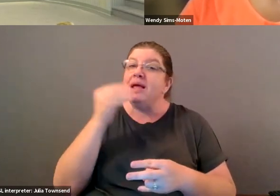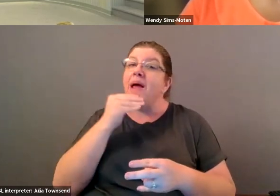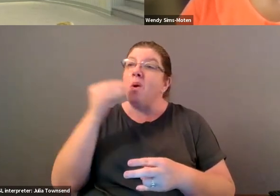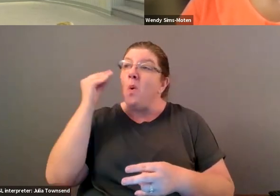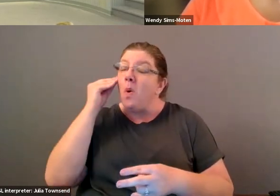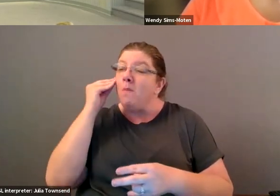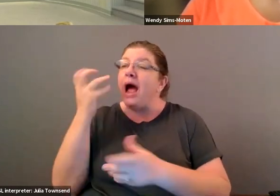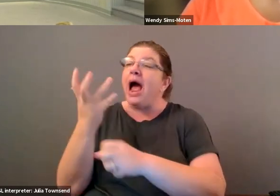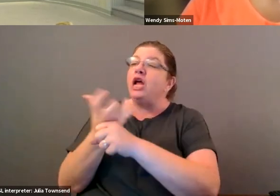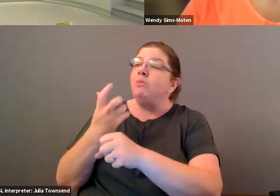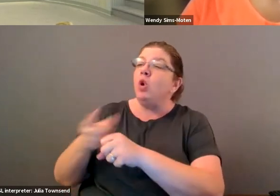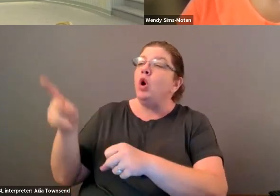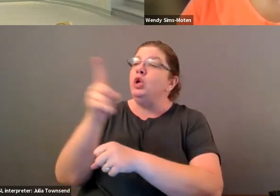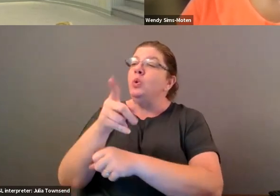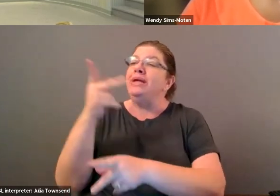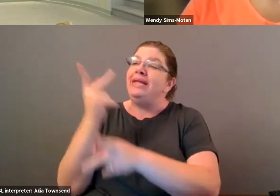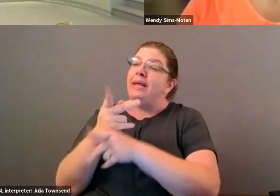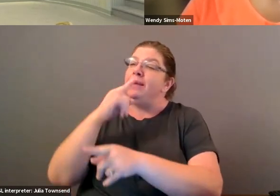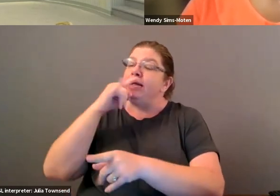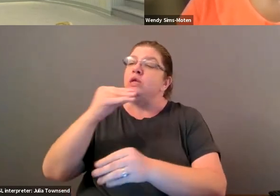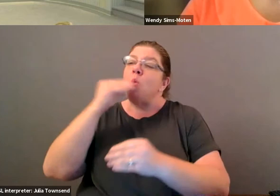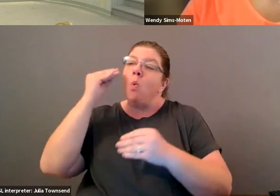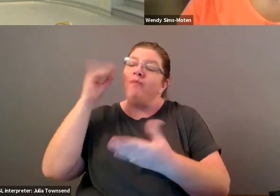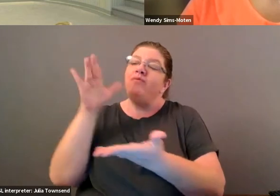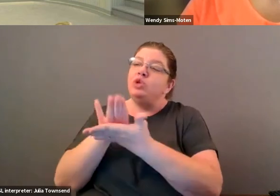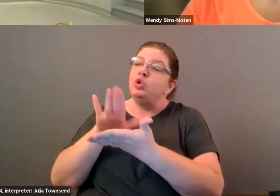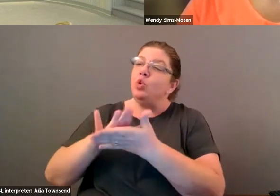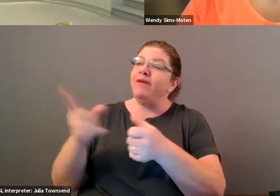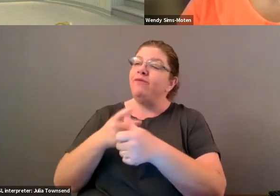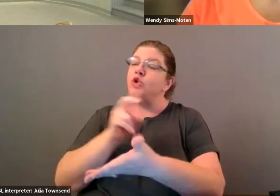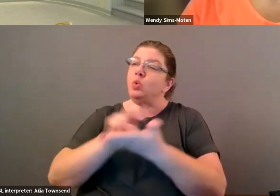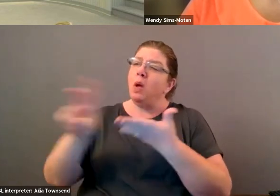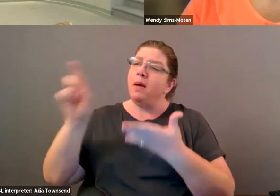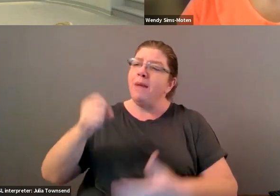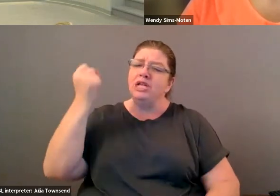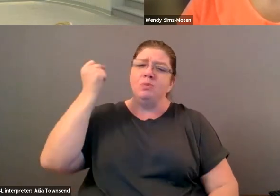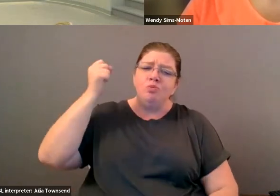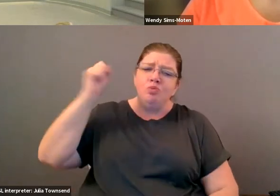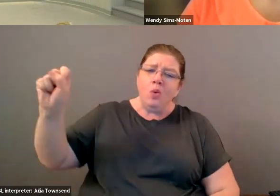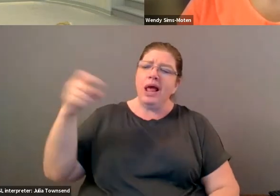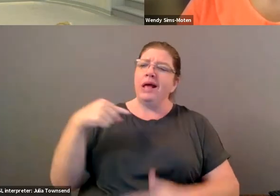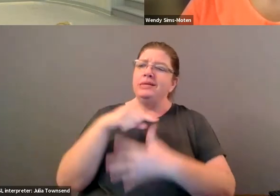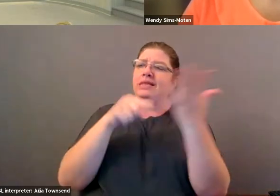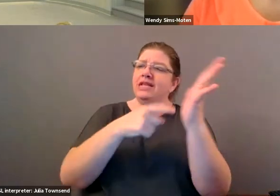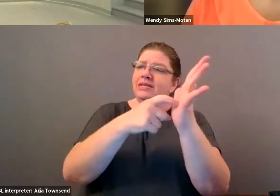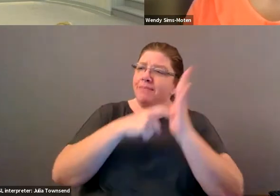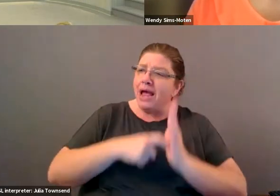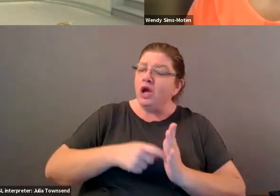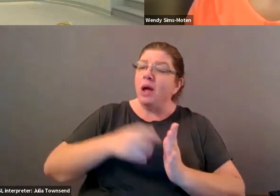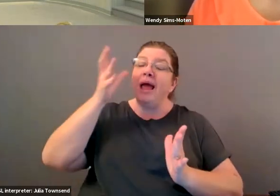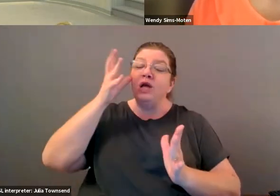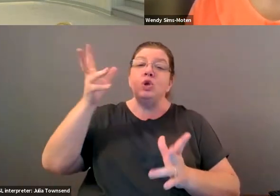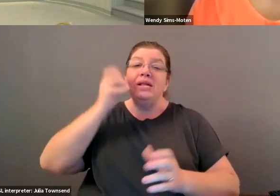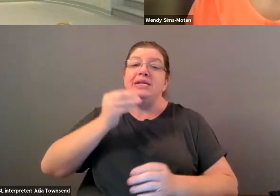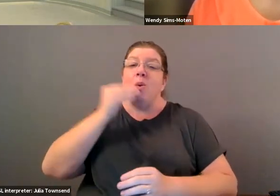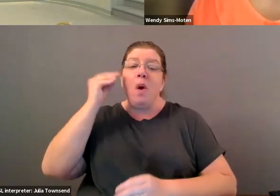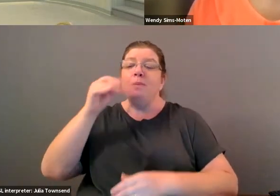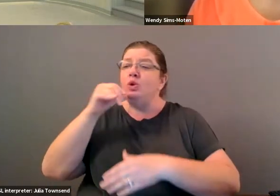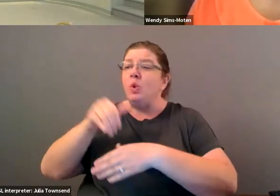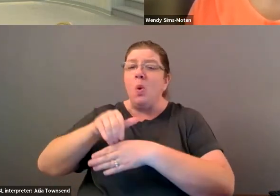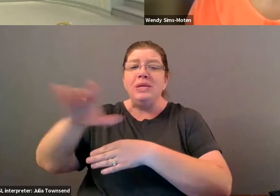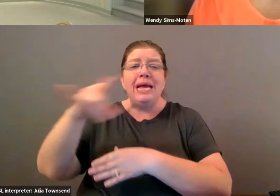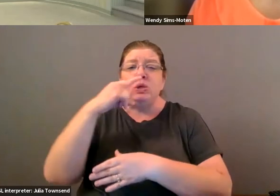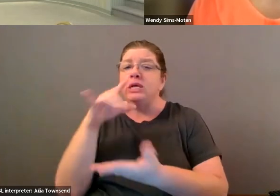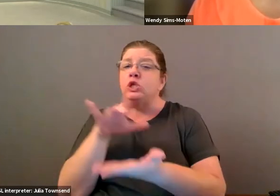kids back from school the first 2 weeks. We must protest these measures. Parents listening at home, do not send your kids to school.